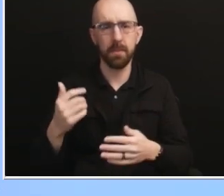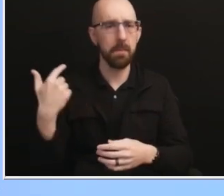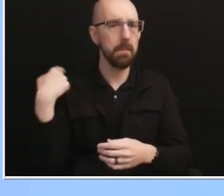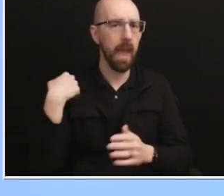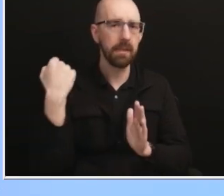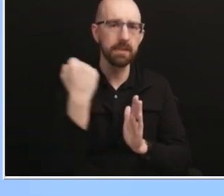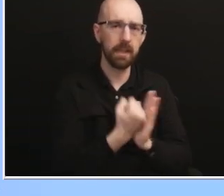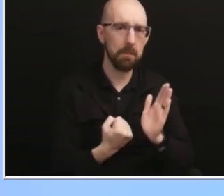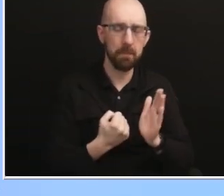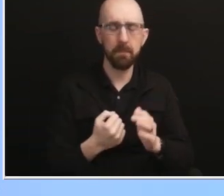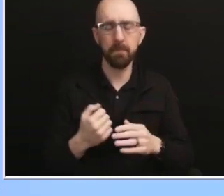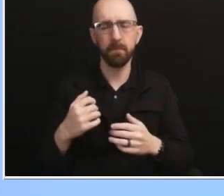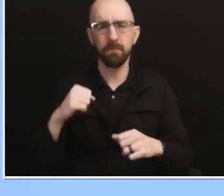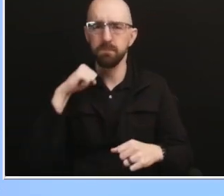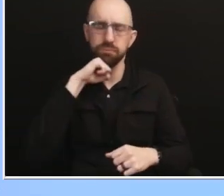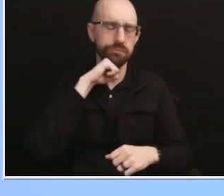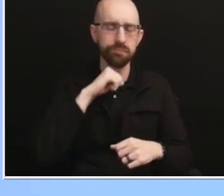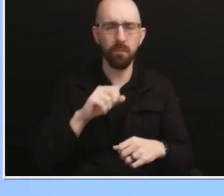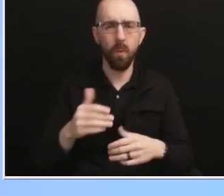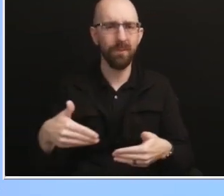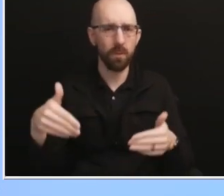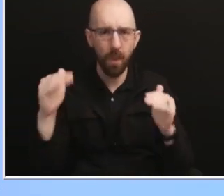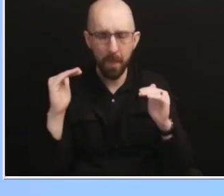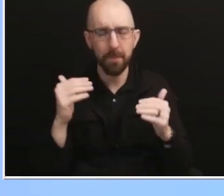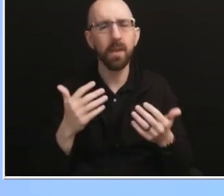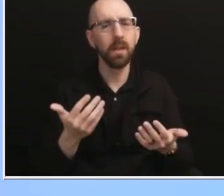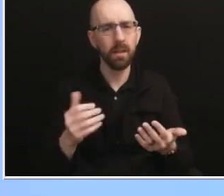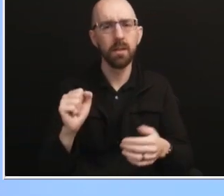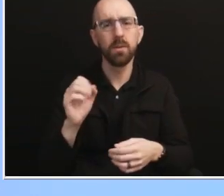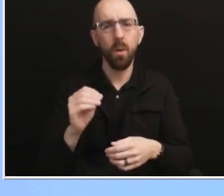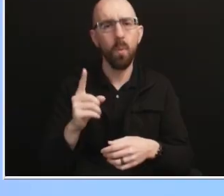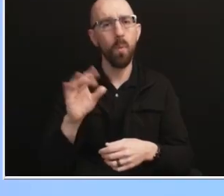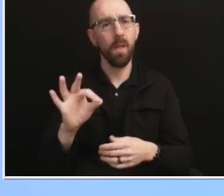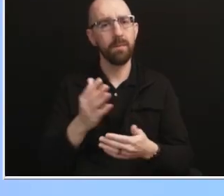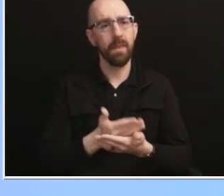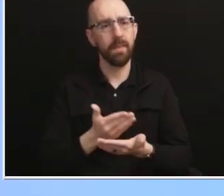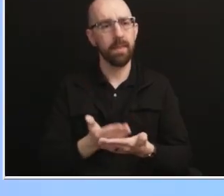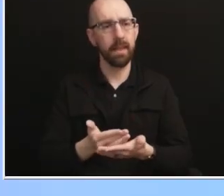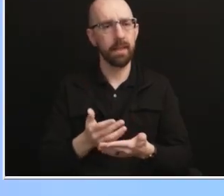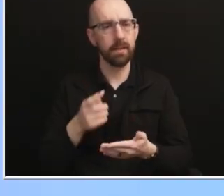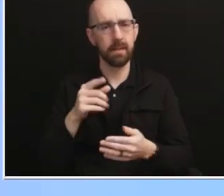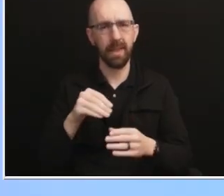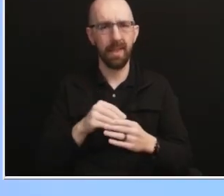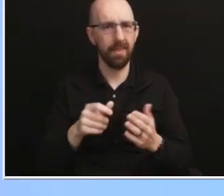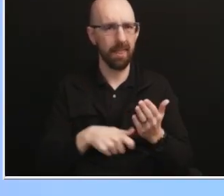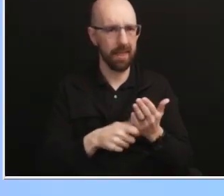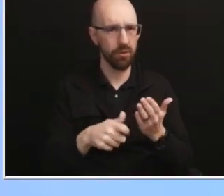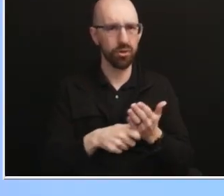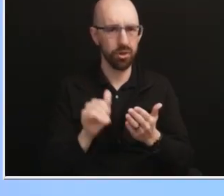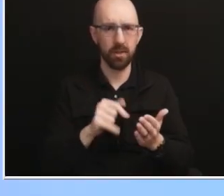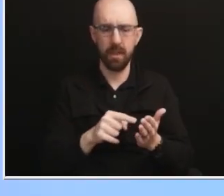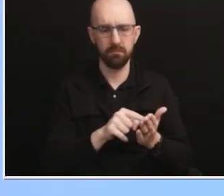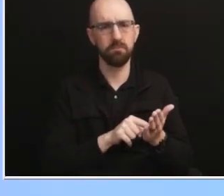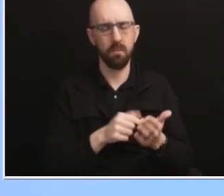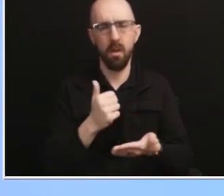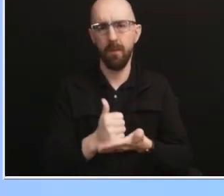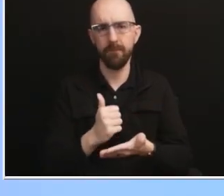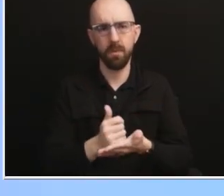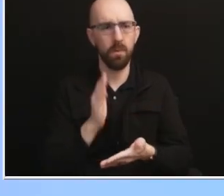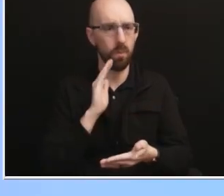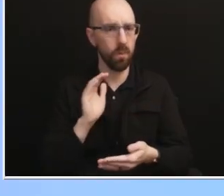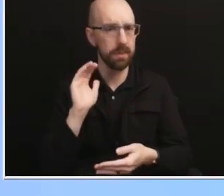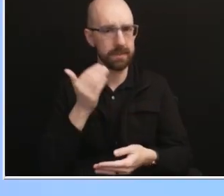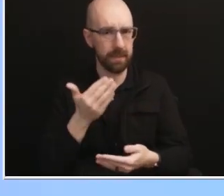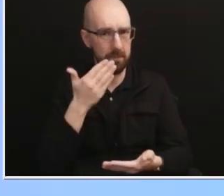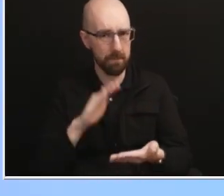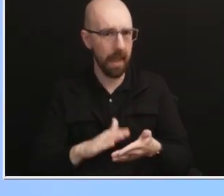and just overwhelmed. So one of the things that's in the literature that's very helpful is, and this is going to sound bad to some people,